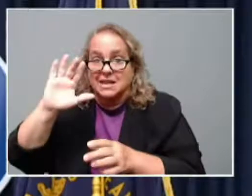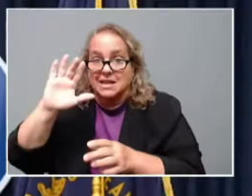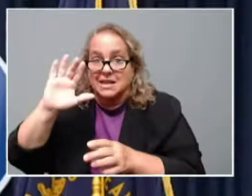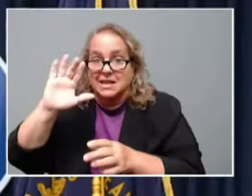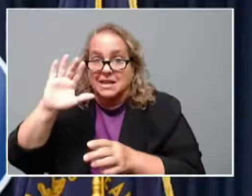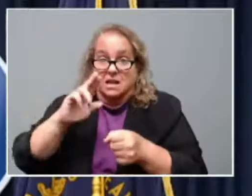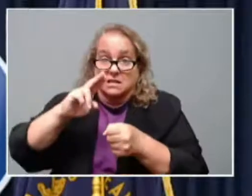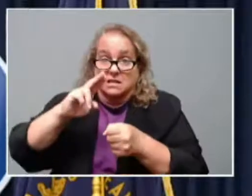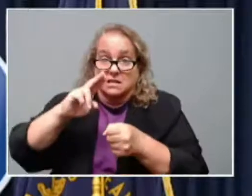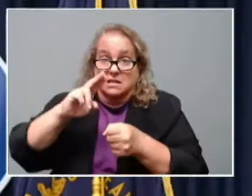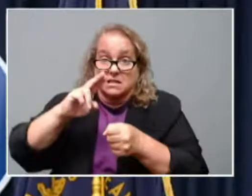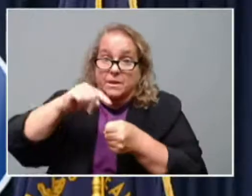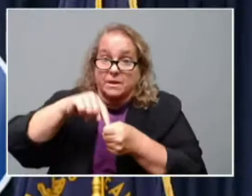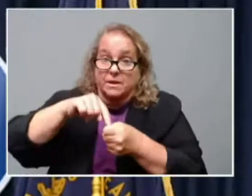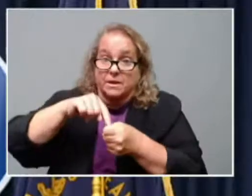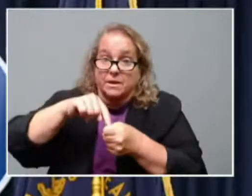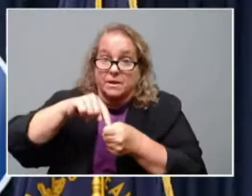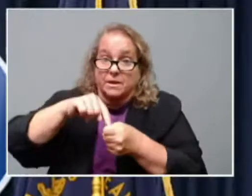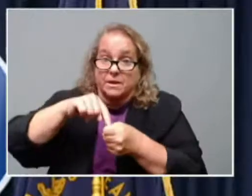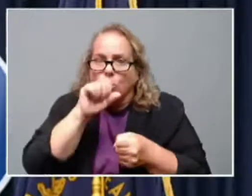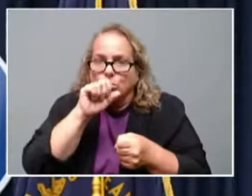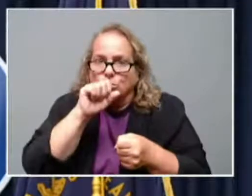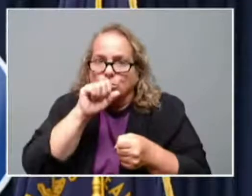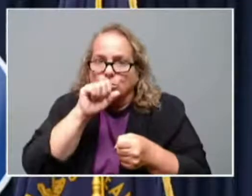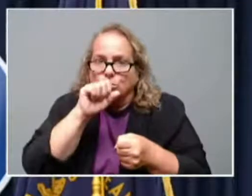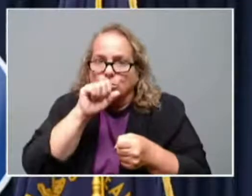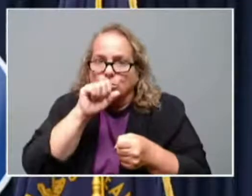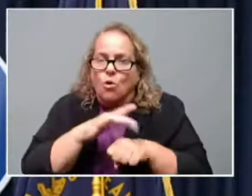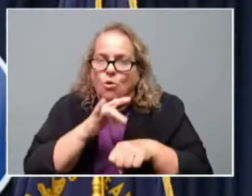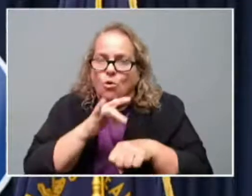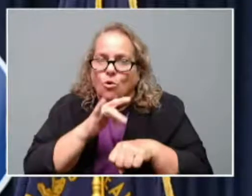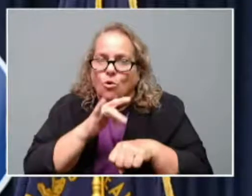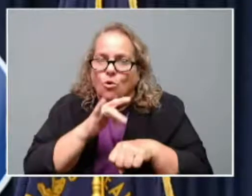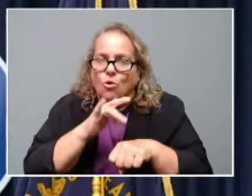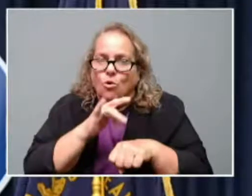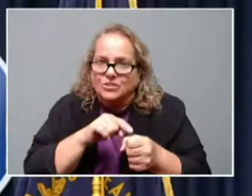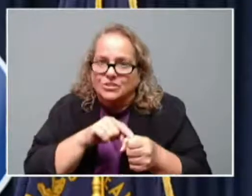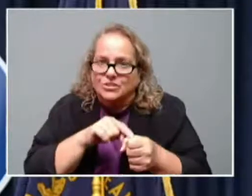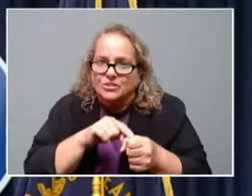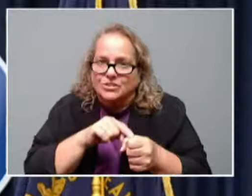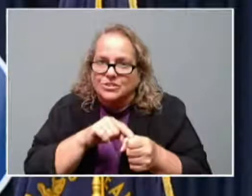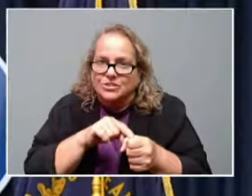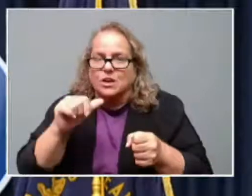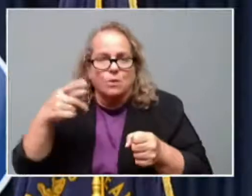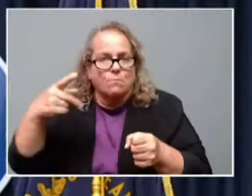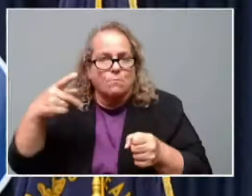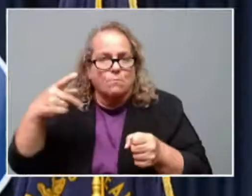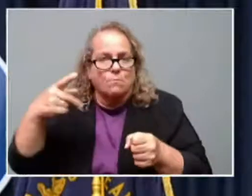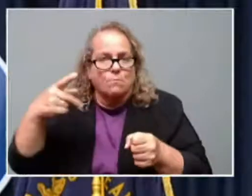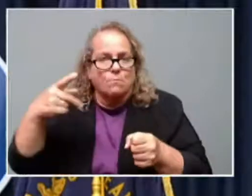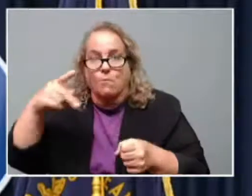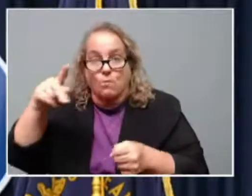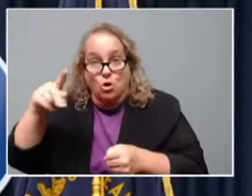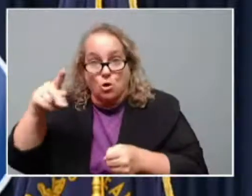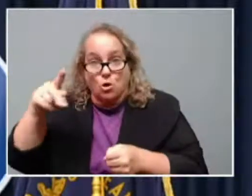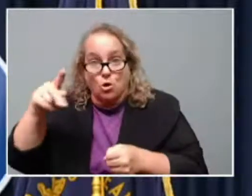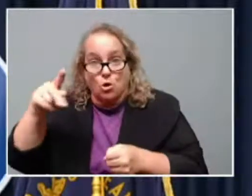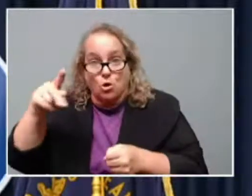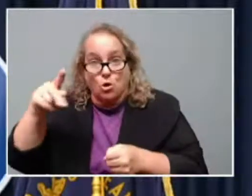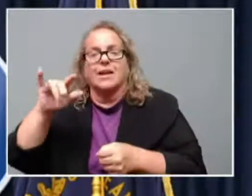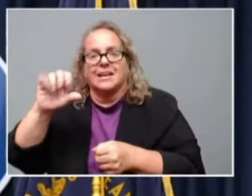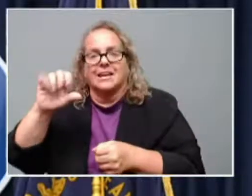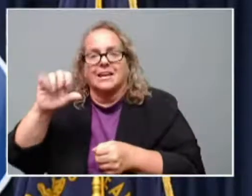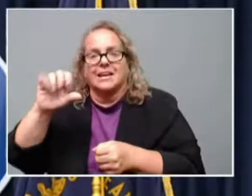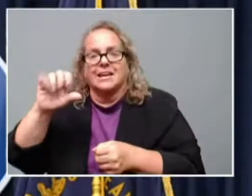to purple, and it is a lot less. And you can't simply put less in the syringe of the adult version. The